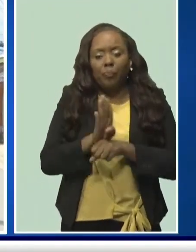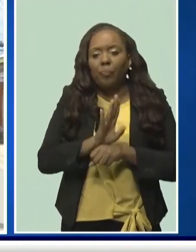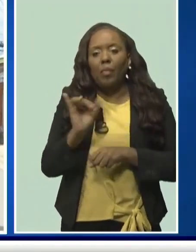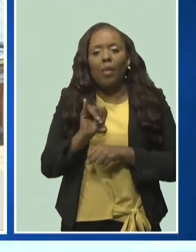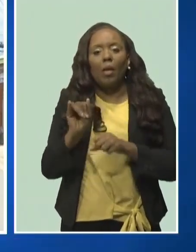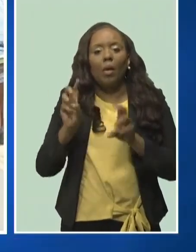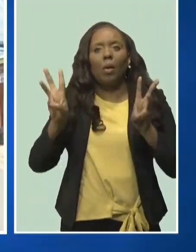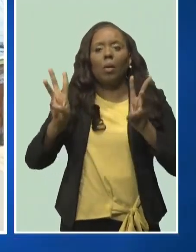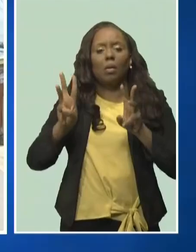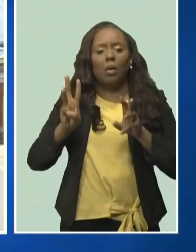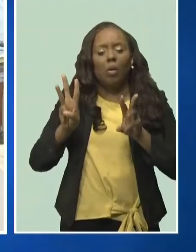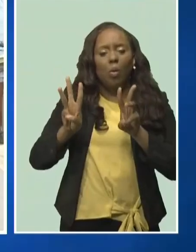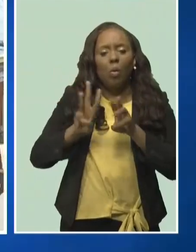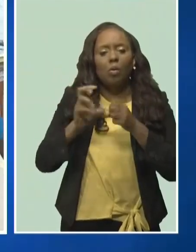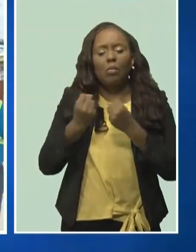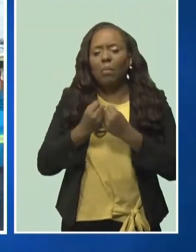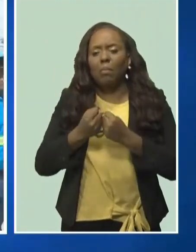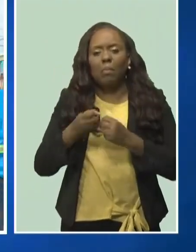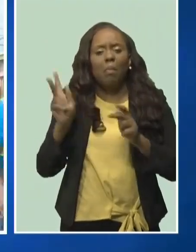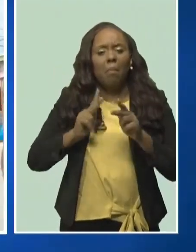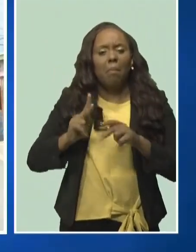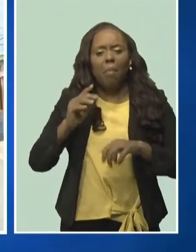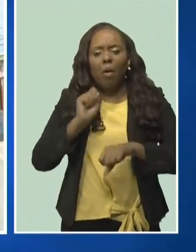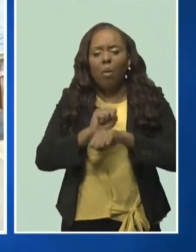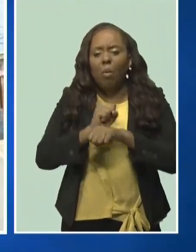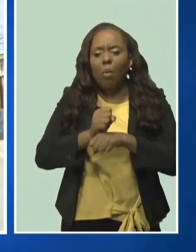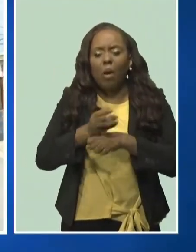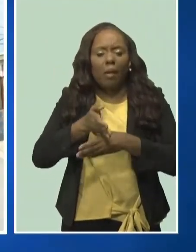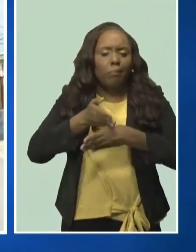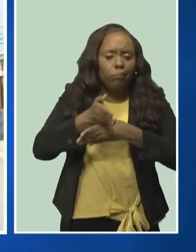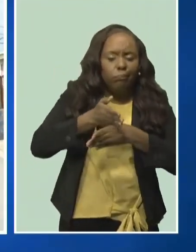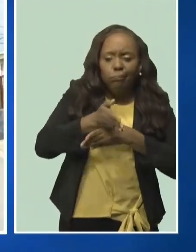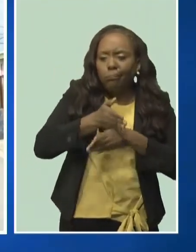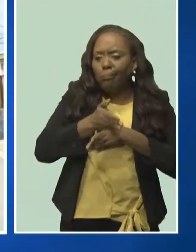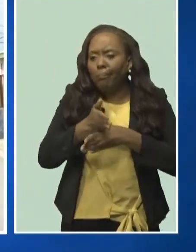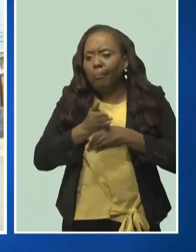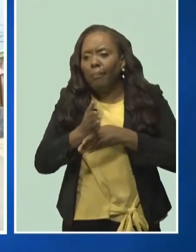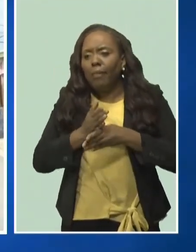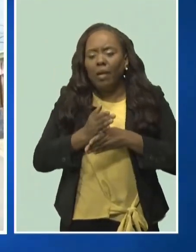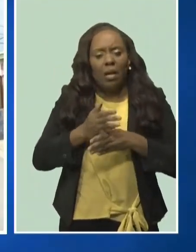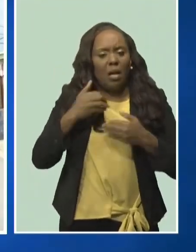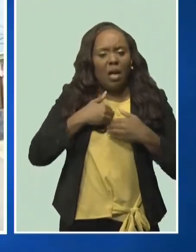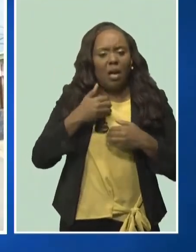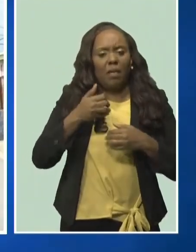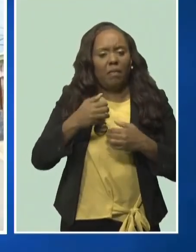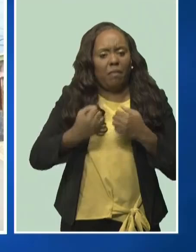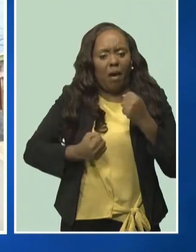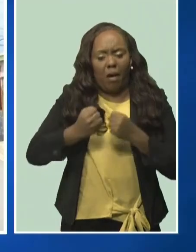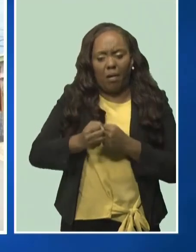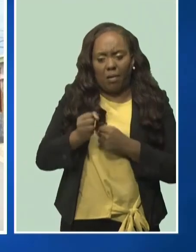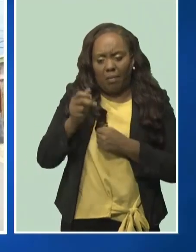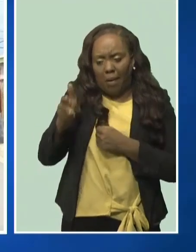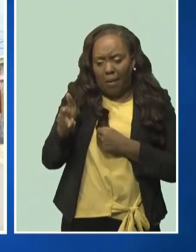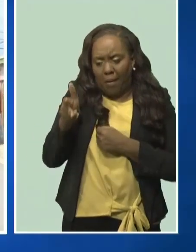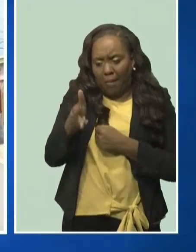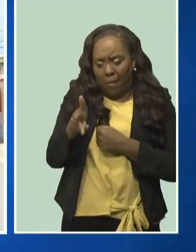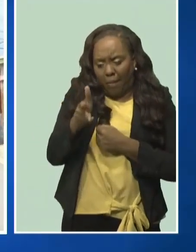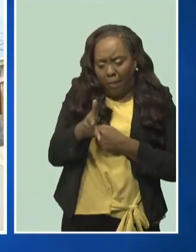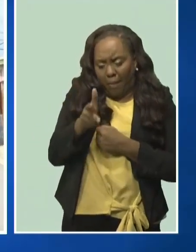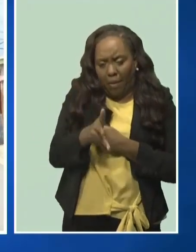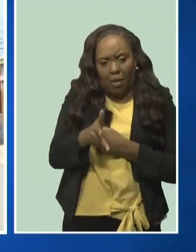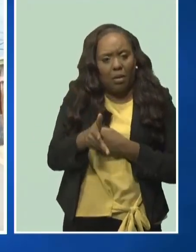workshops and so on that allow their vehicles and so on to spill over into the carriageway. And it has a tendency to affect